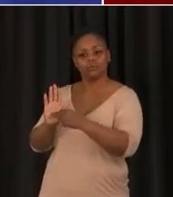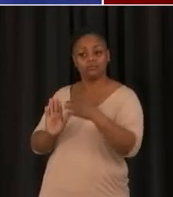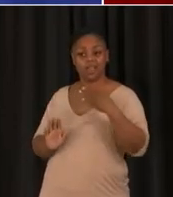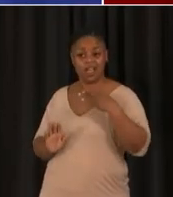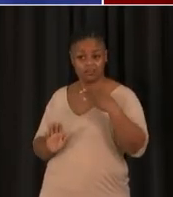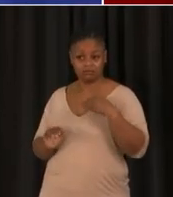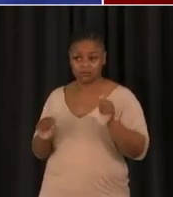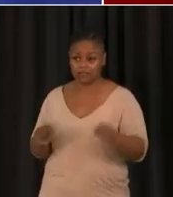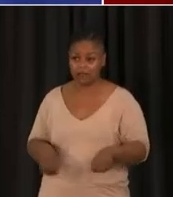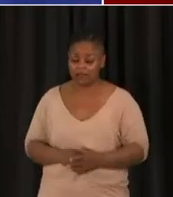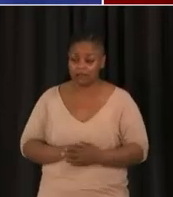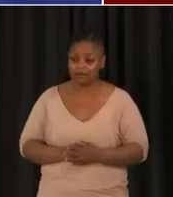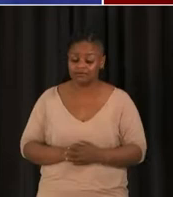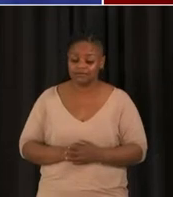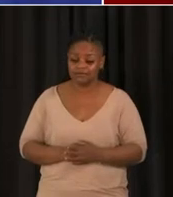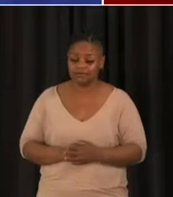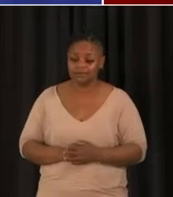pppready.com.